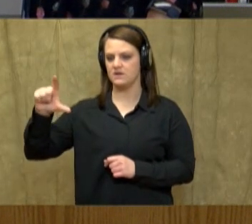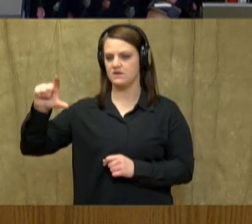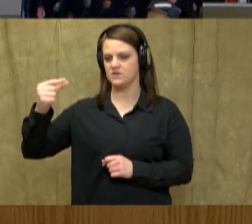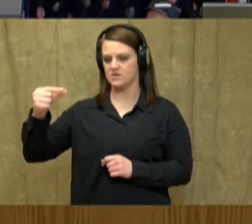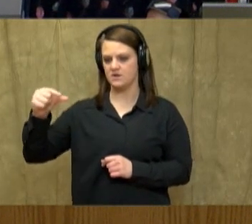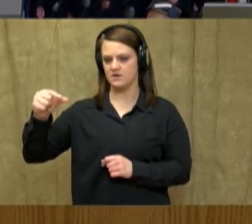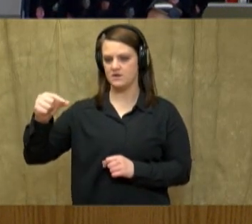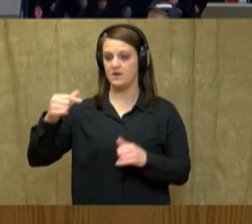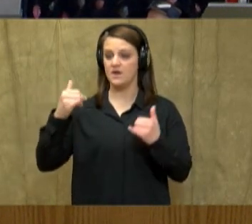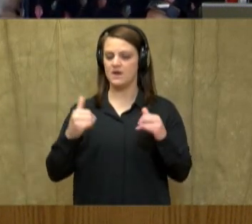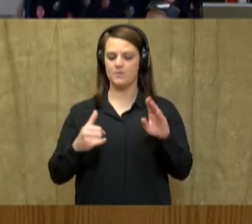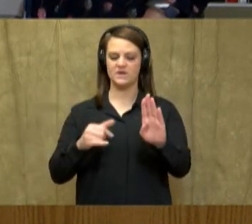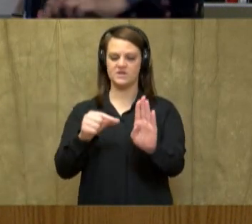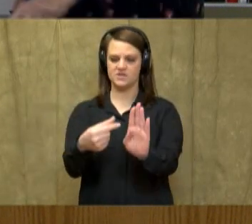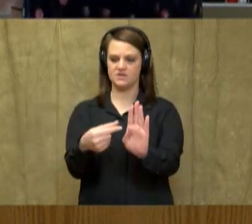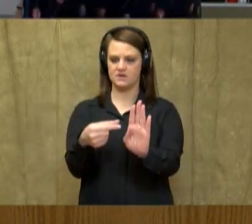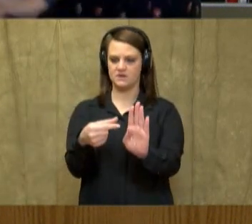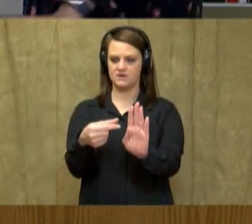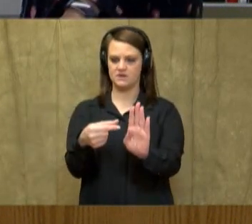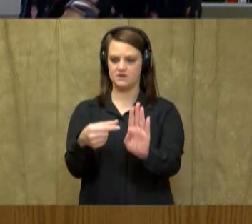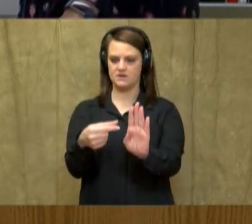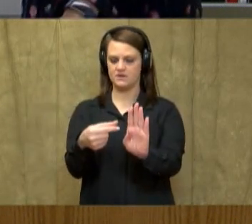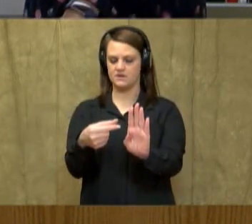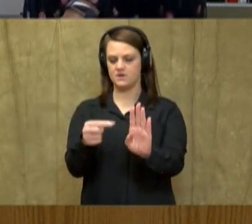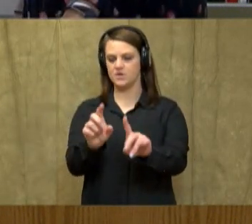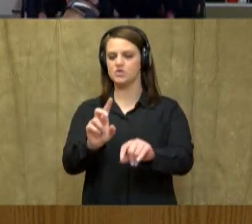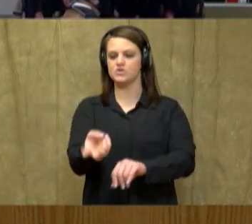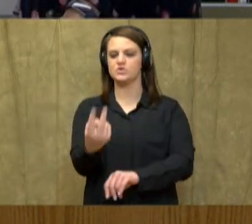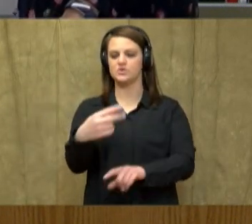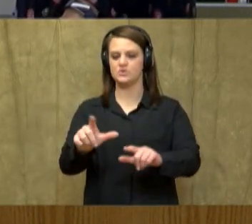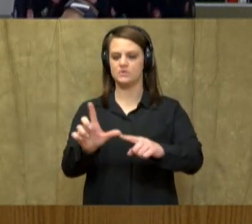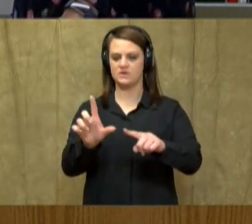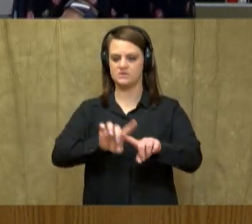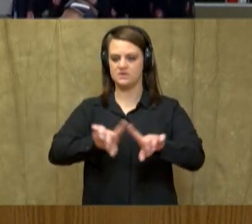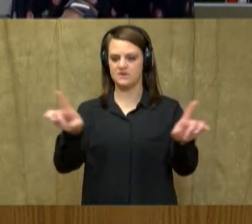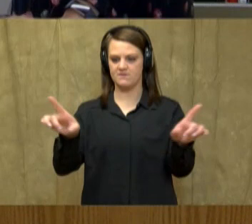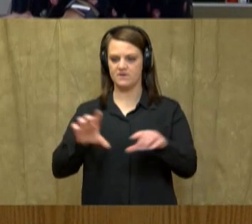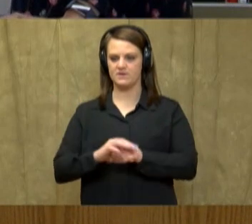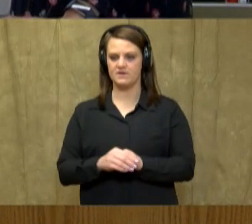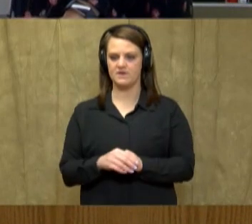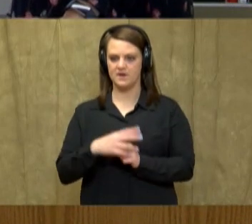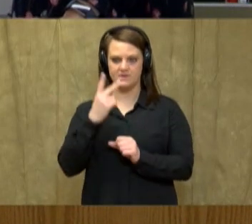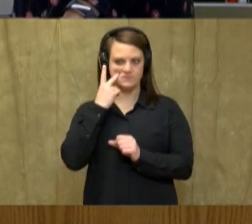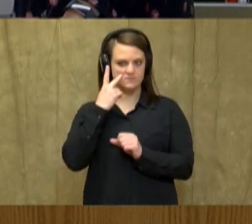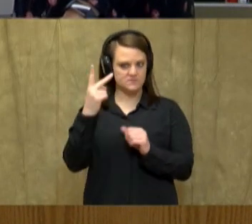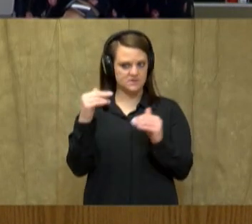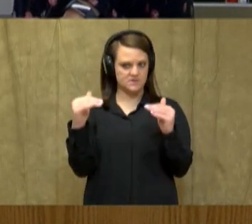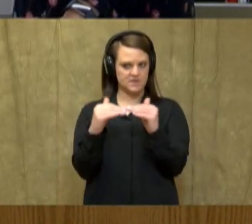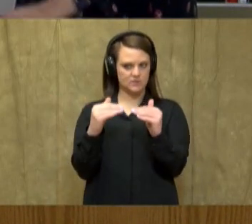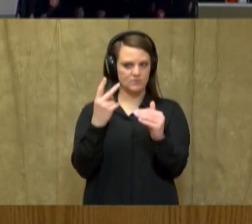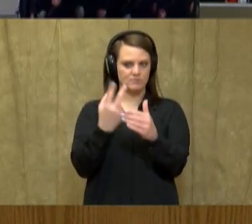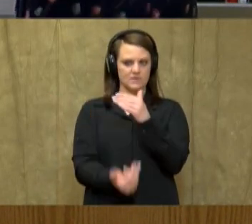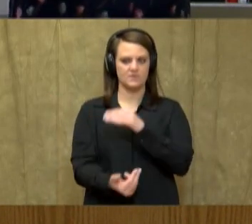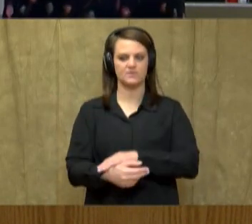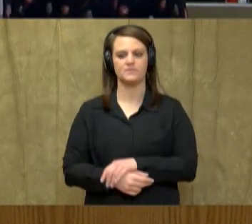and green means you got a B and a G. You use two different letters because they're both seen equally. All right? So